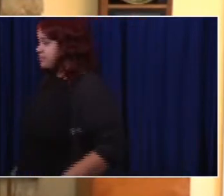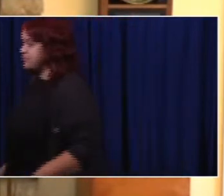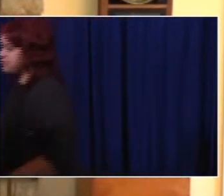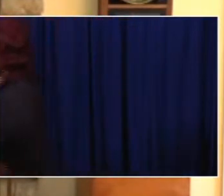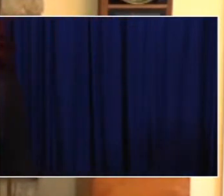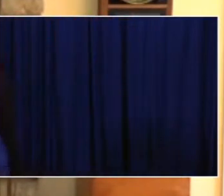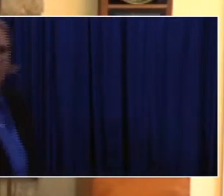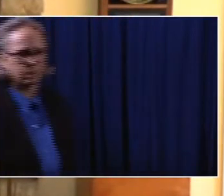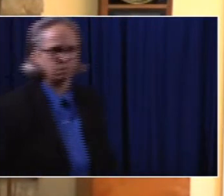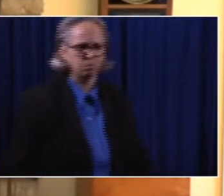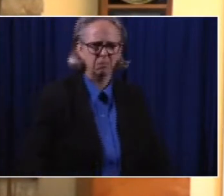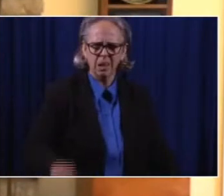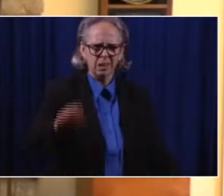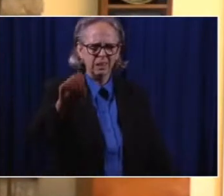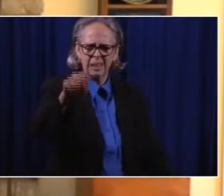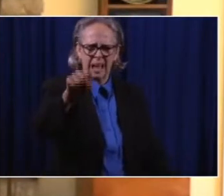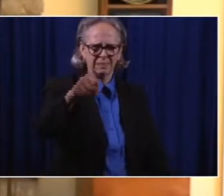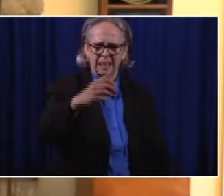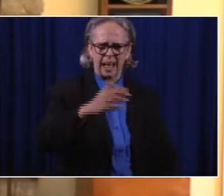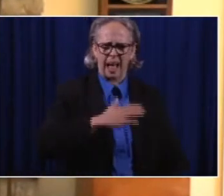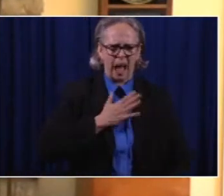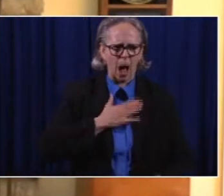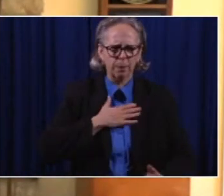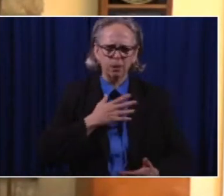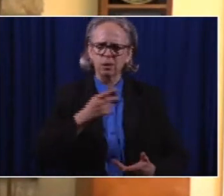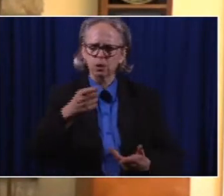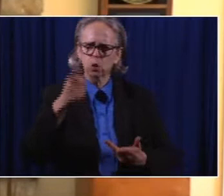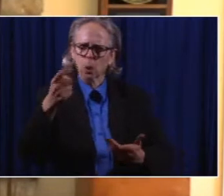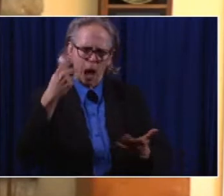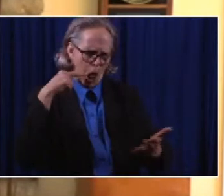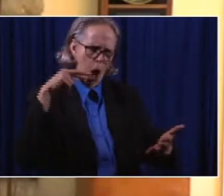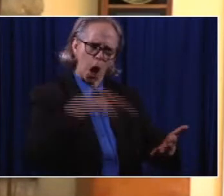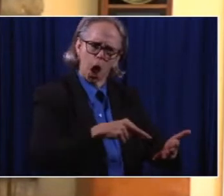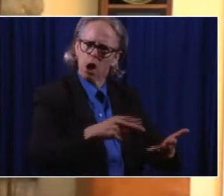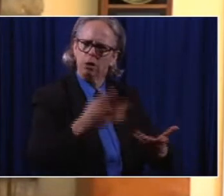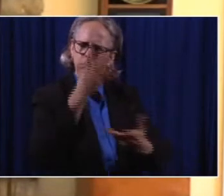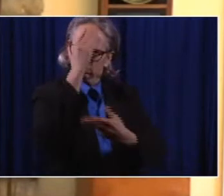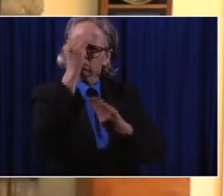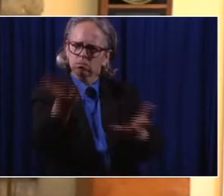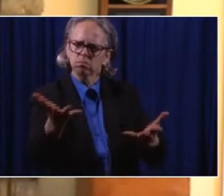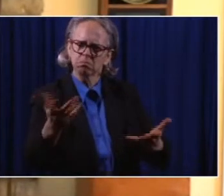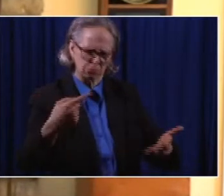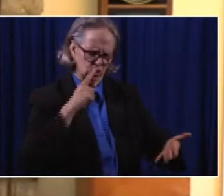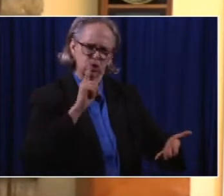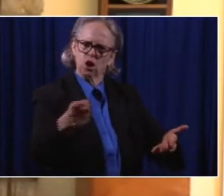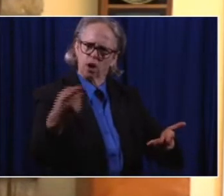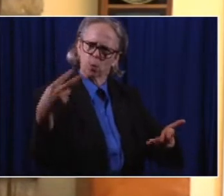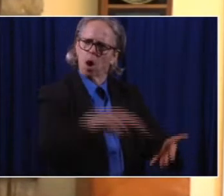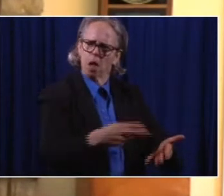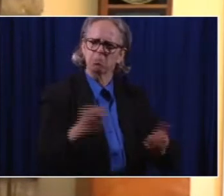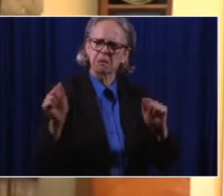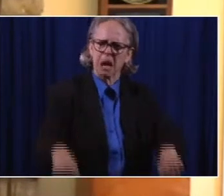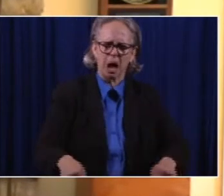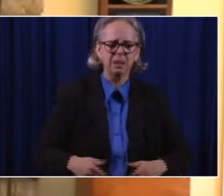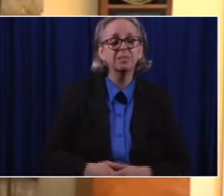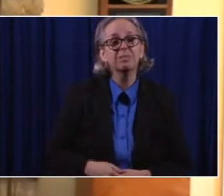mean, we're happy to tell you what we see. As I've talked about a number of times on this press conference